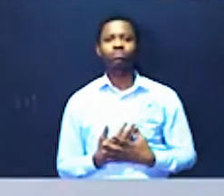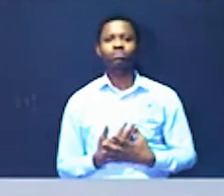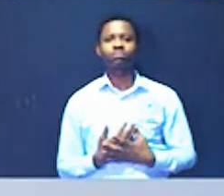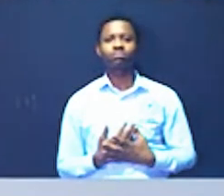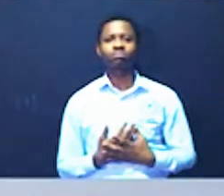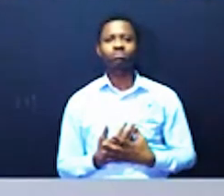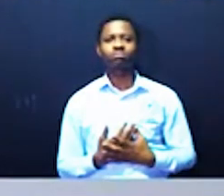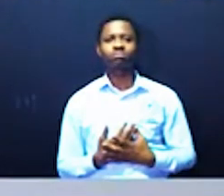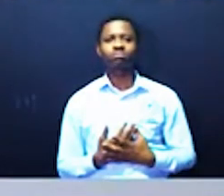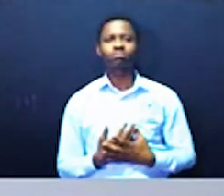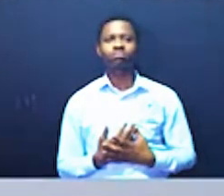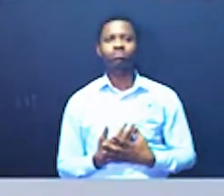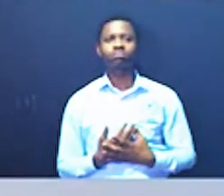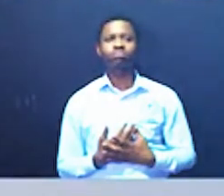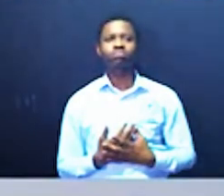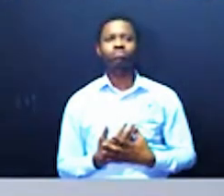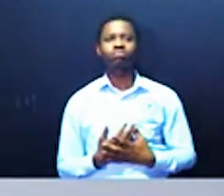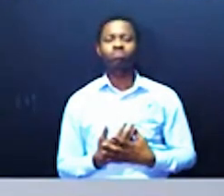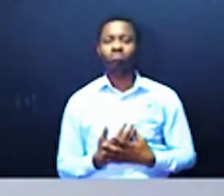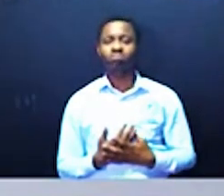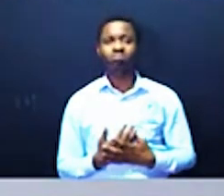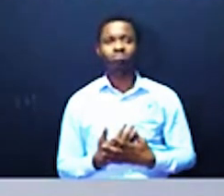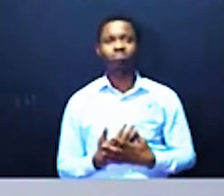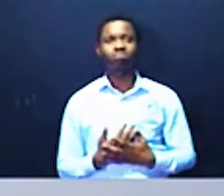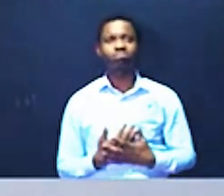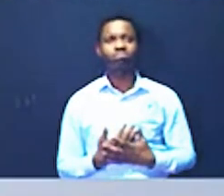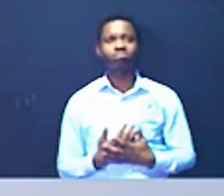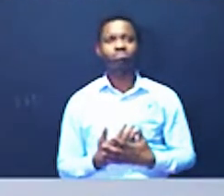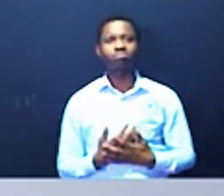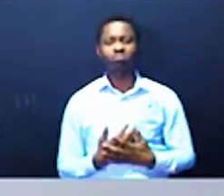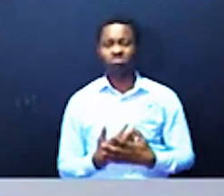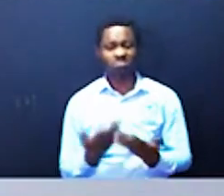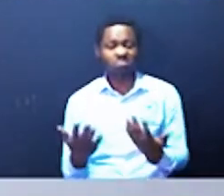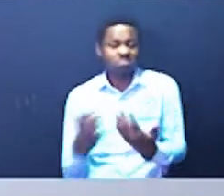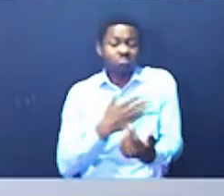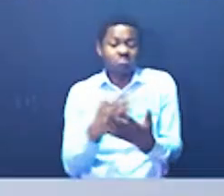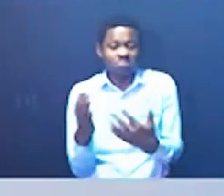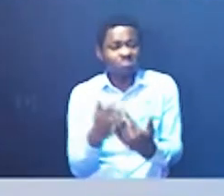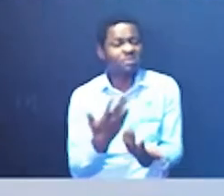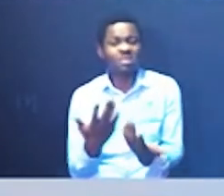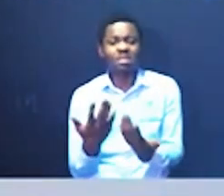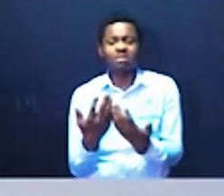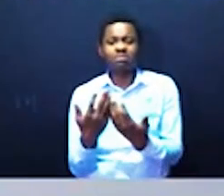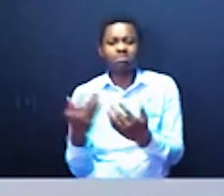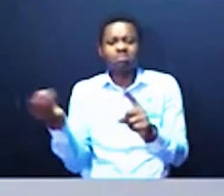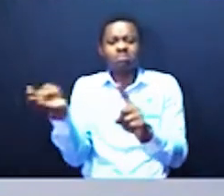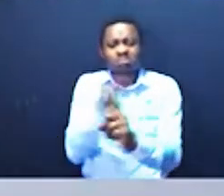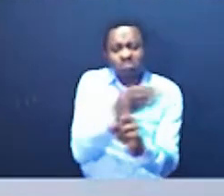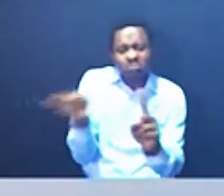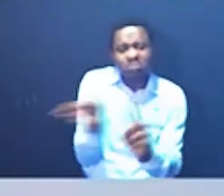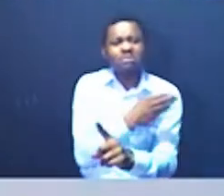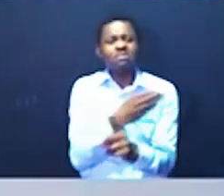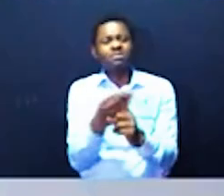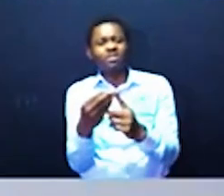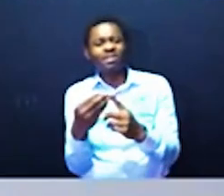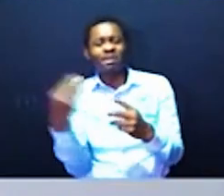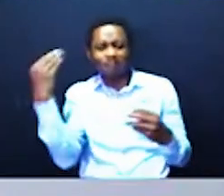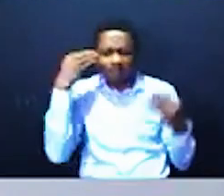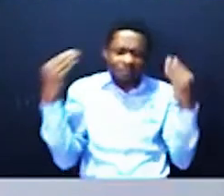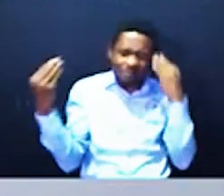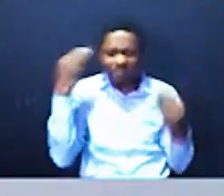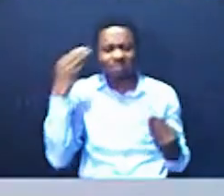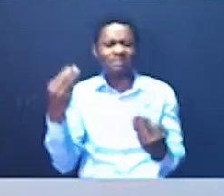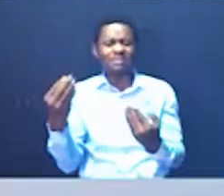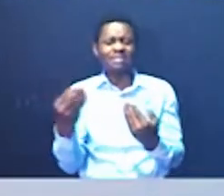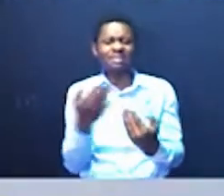Despite petty squabbles and abuses that easily occur and cause offense in the